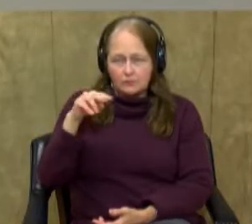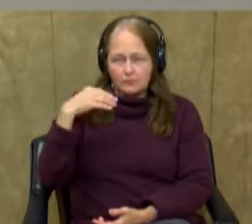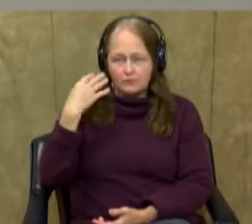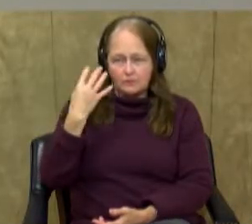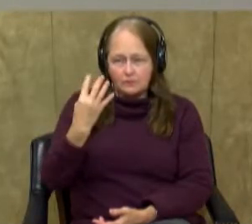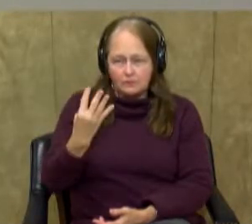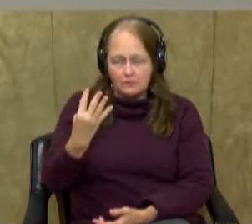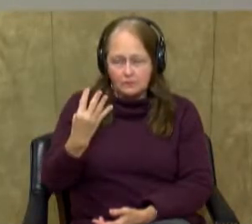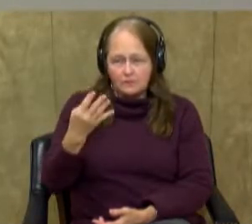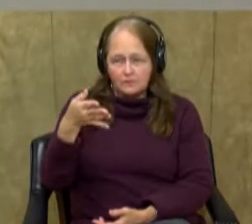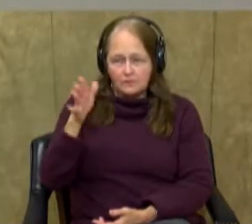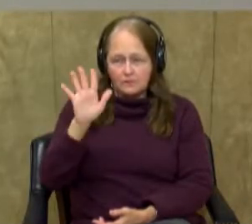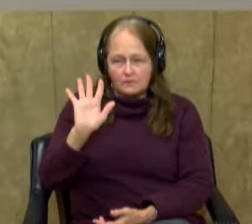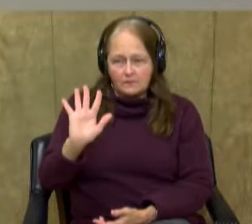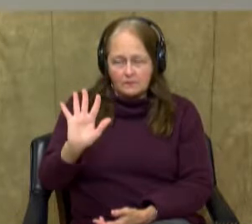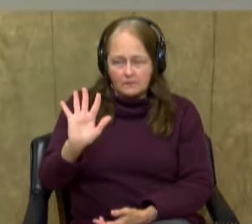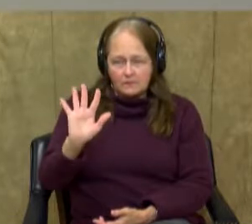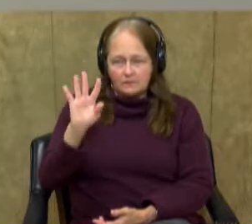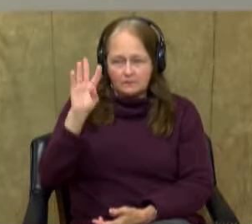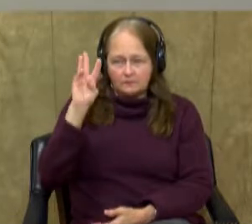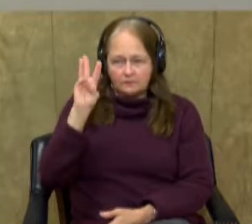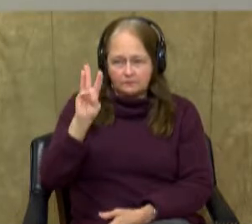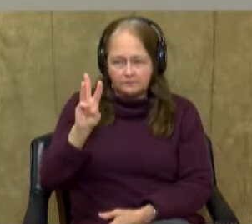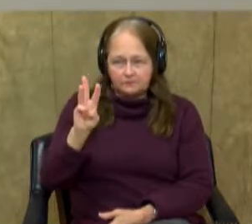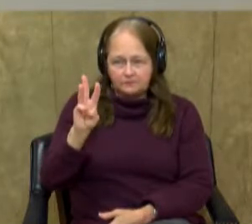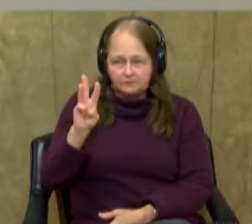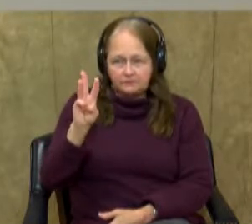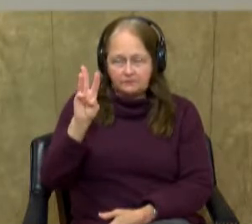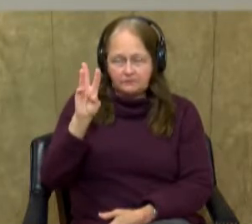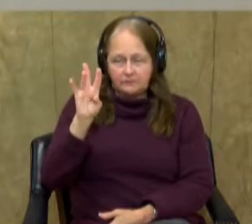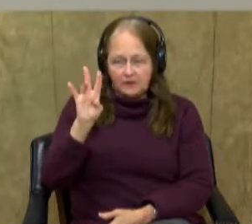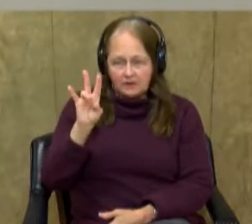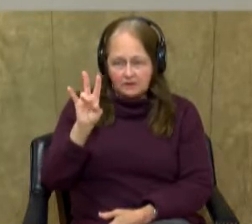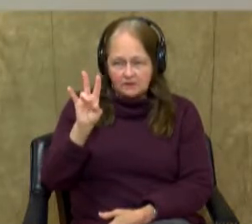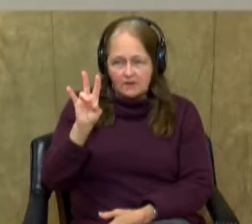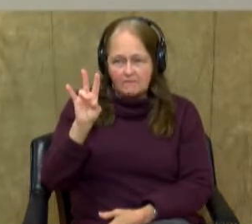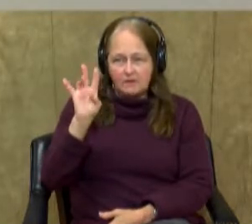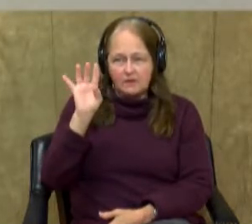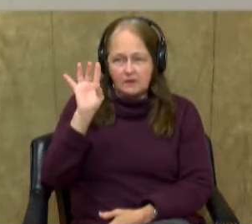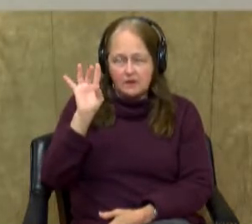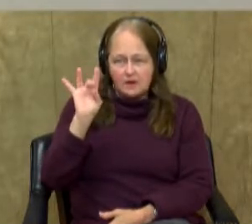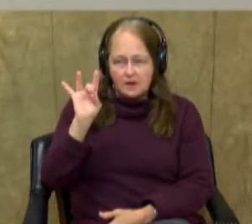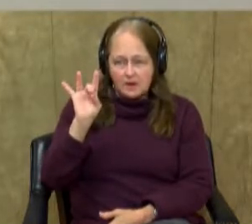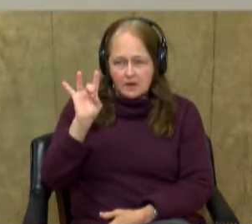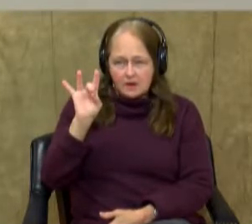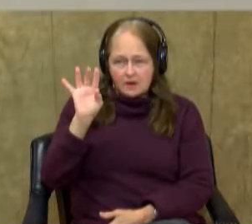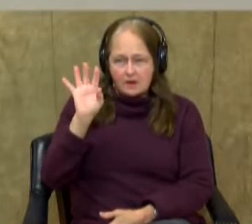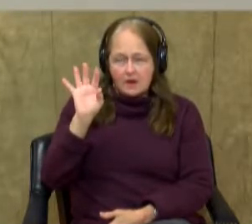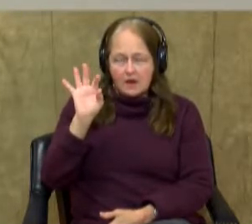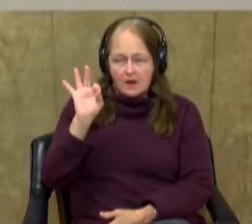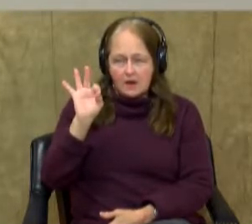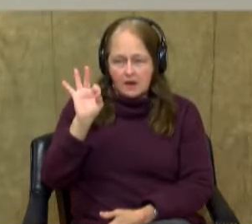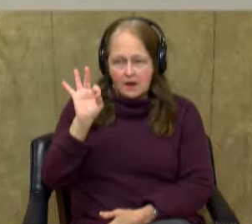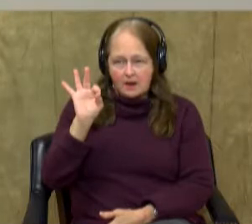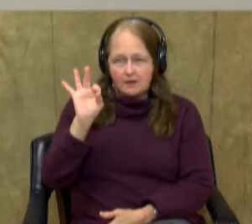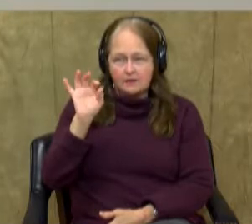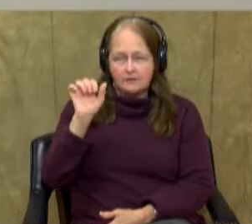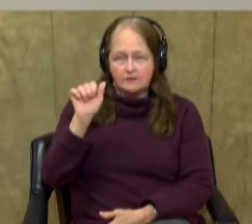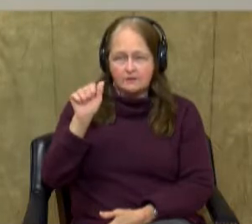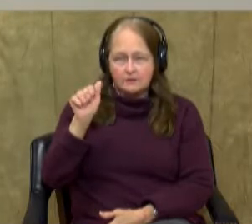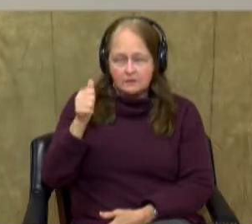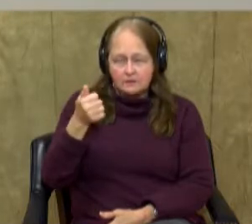3, 4, 5, 6, 7, 8,